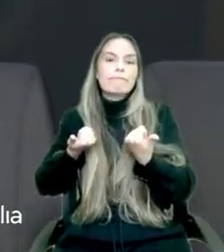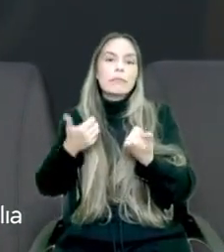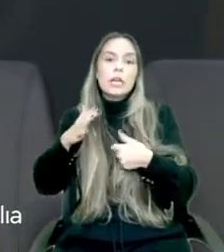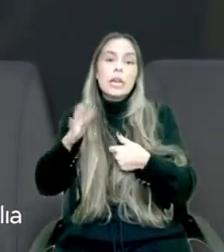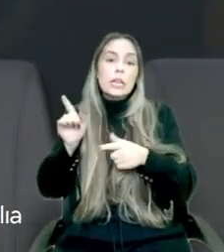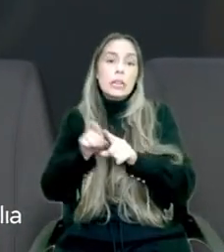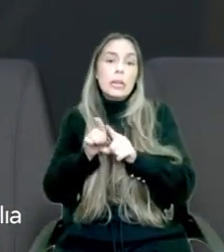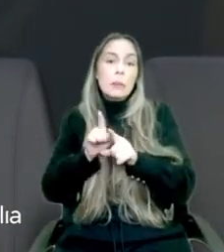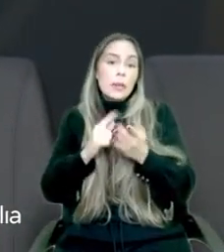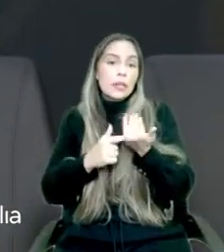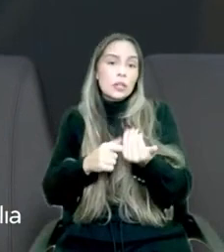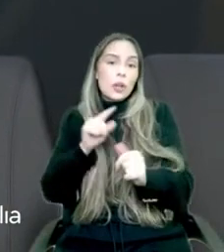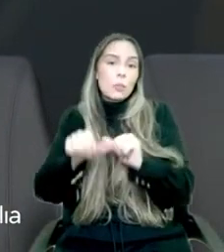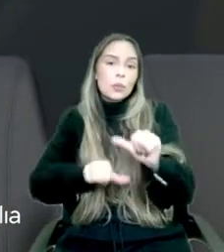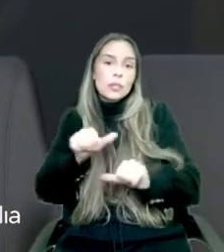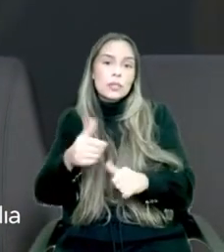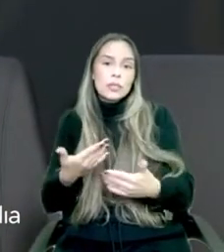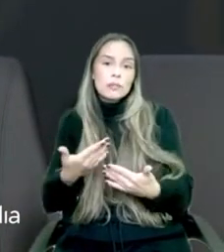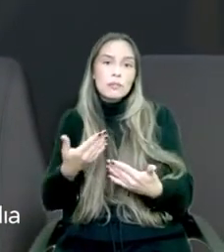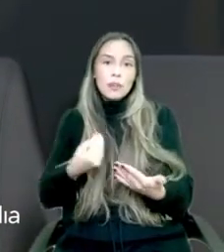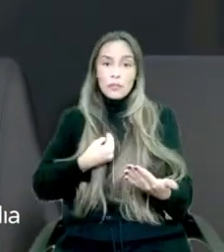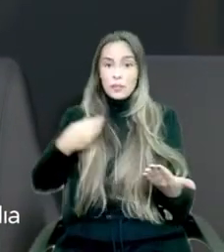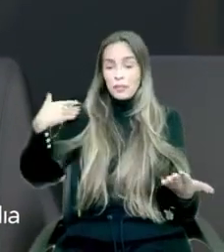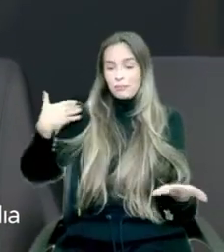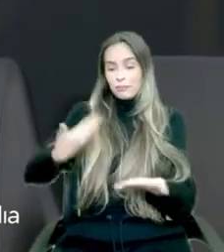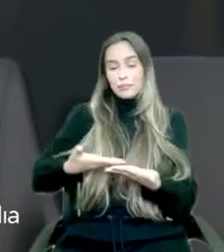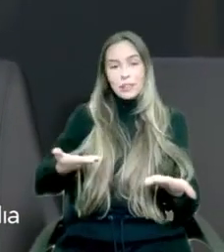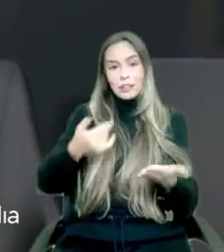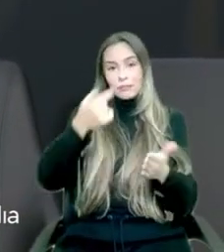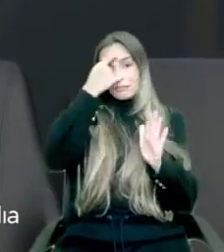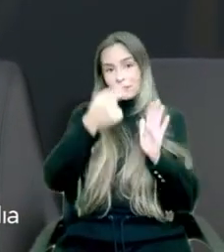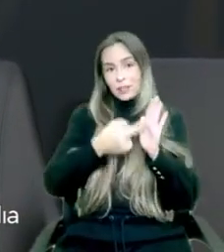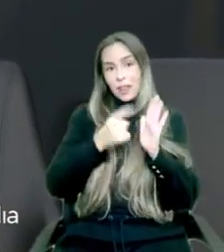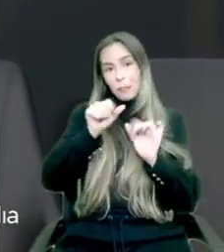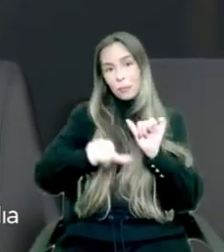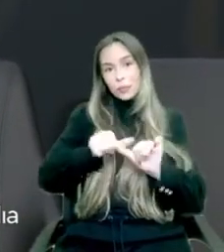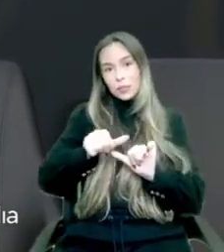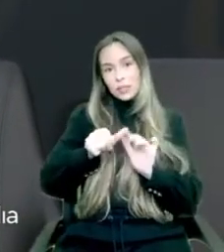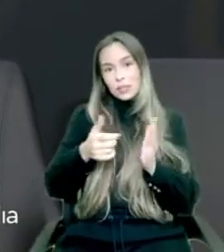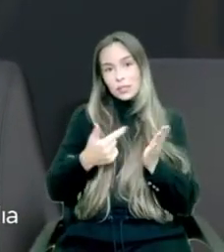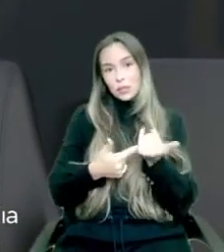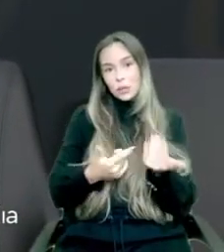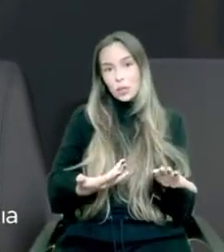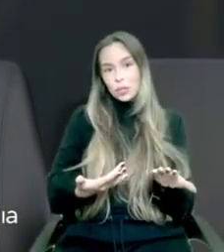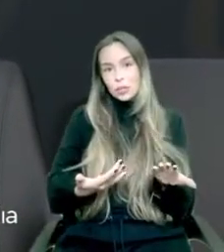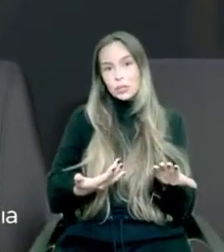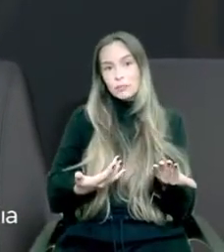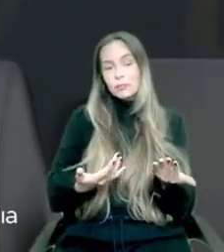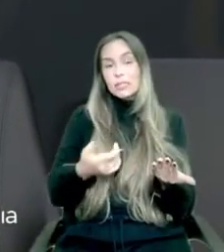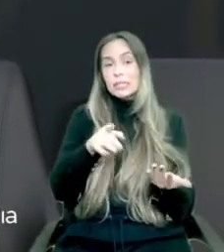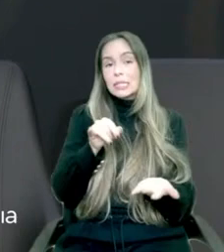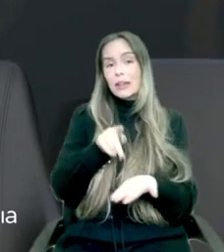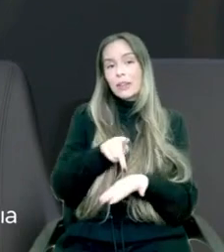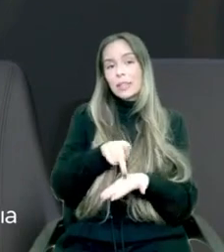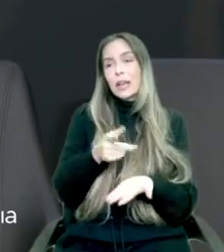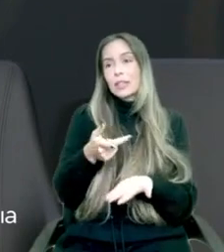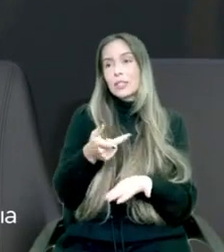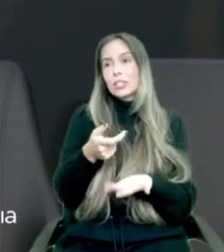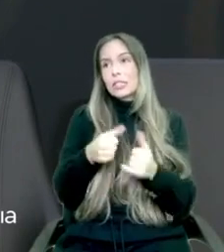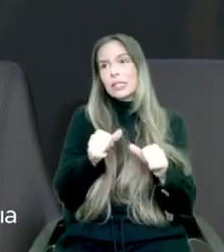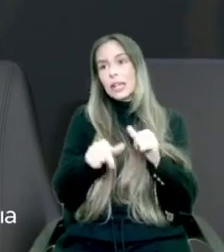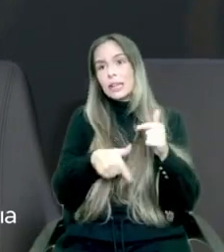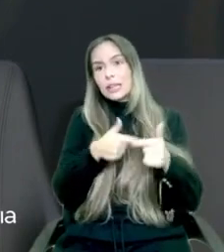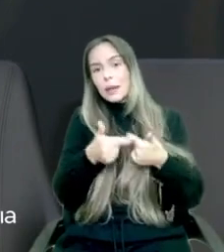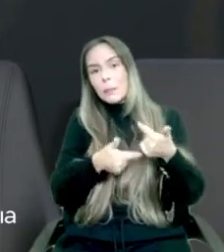technological change, and here we are. AI is a technological change. So if you were actually working against those